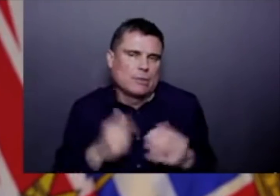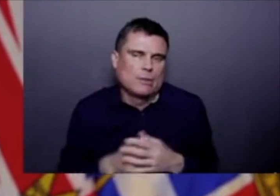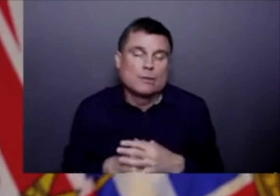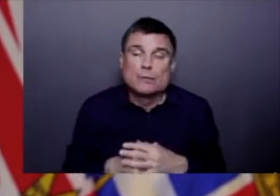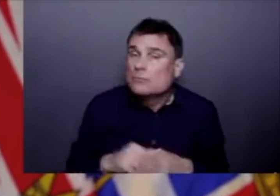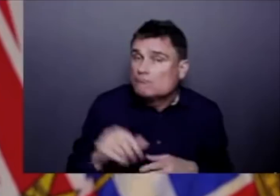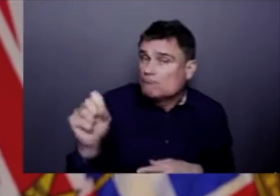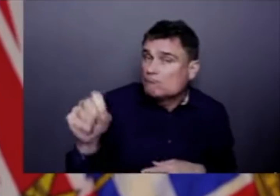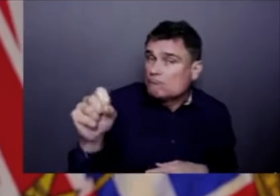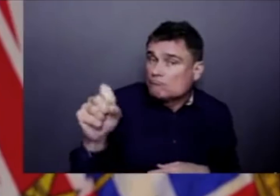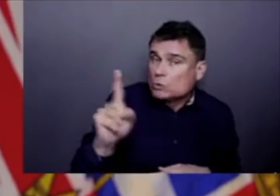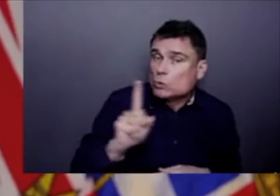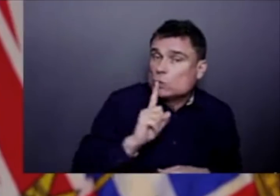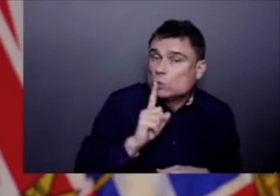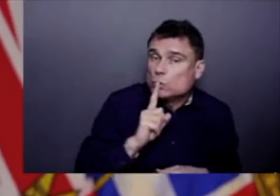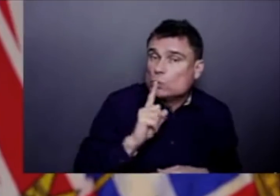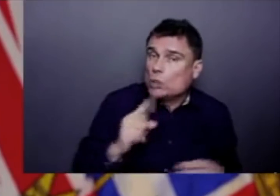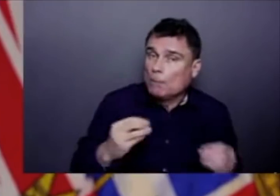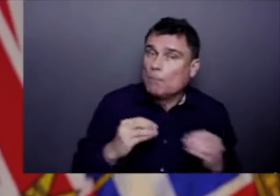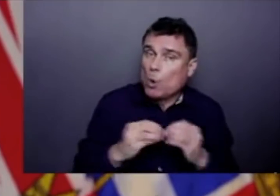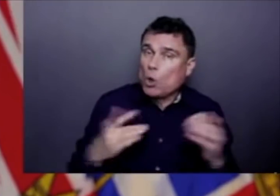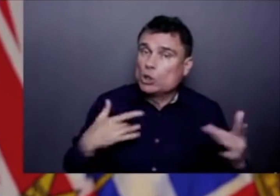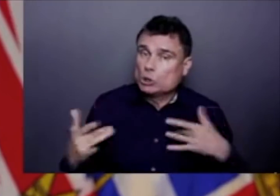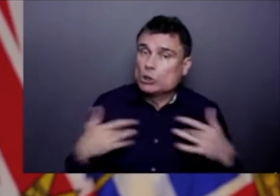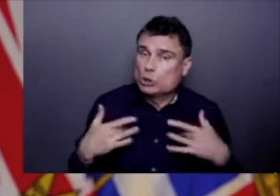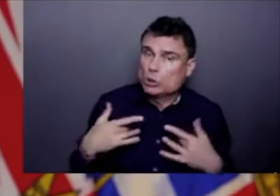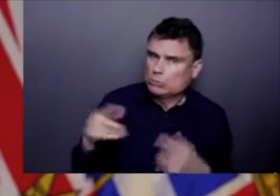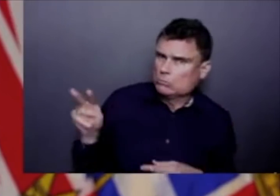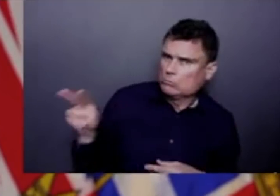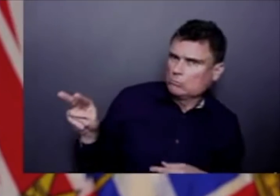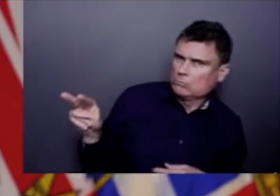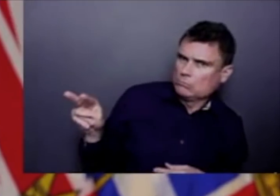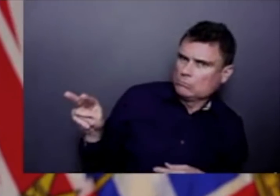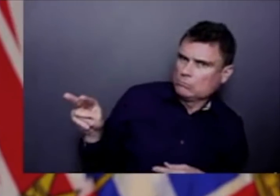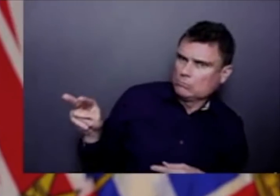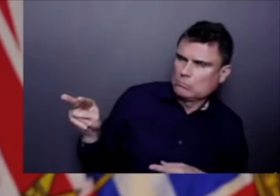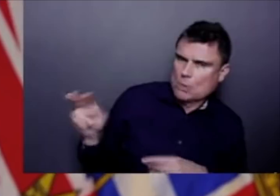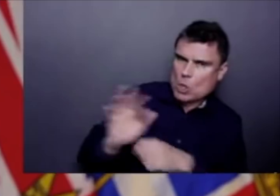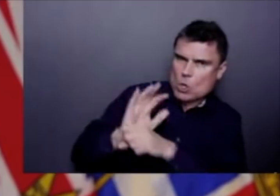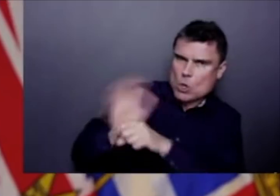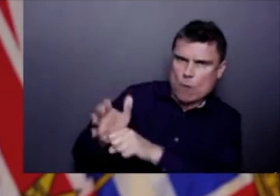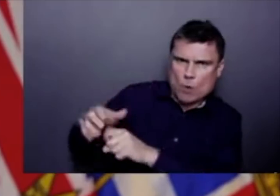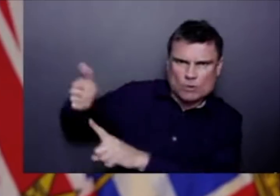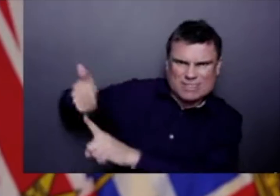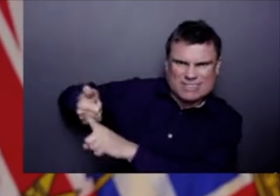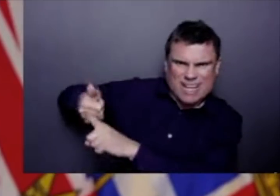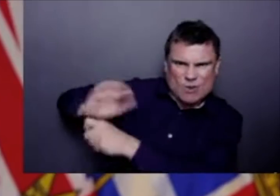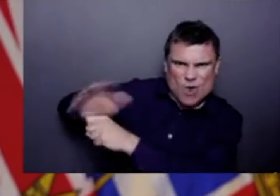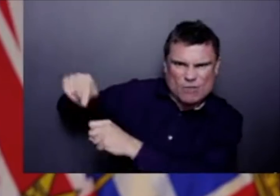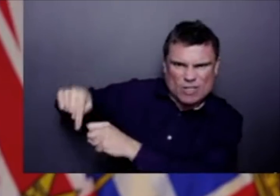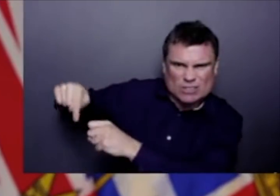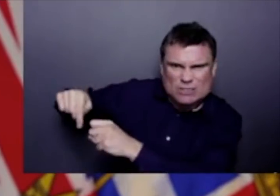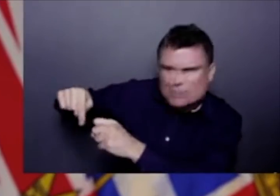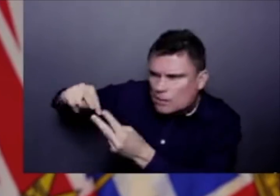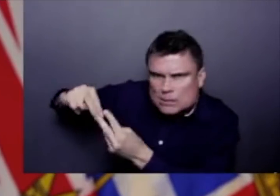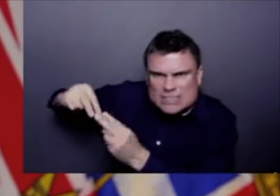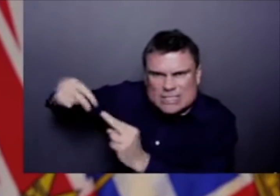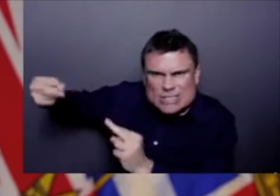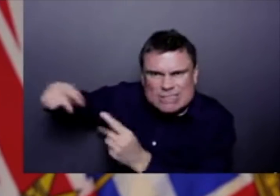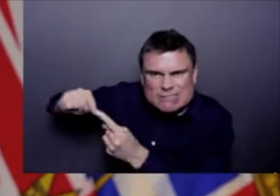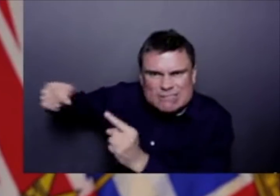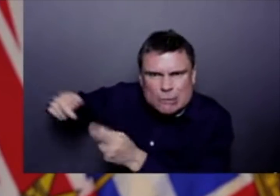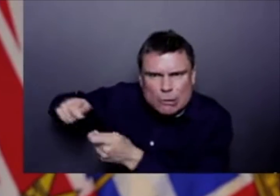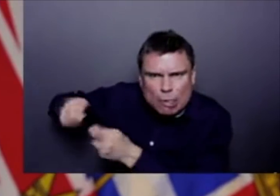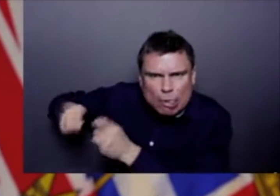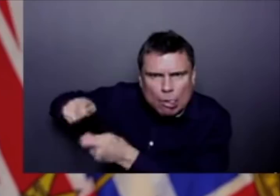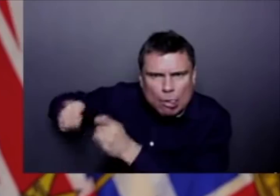seen some of this variant here in BC, whether it is transmitted, whether it starts being transmitted widely, whether there's more